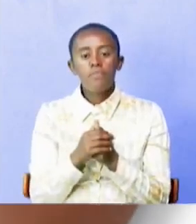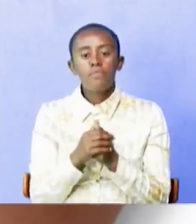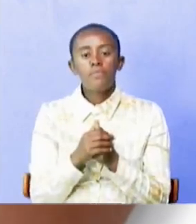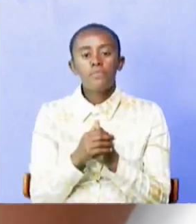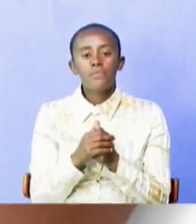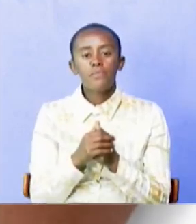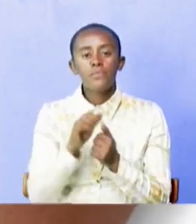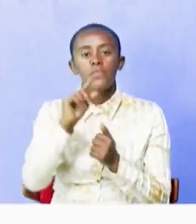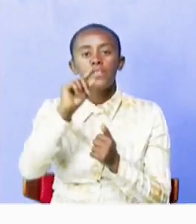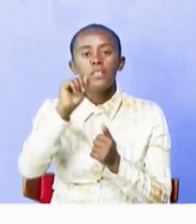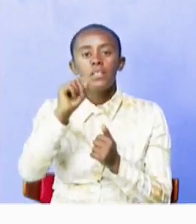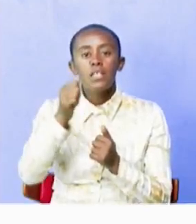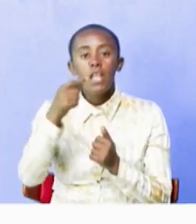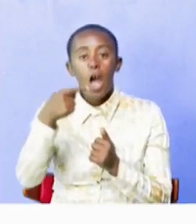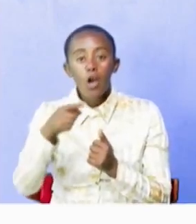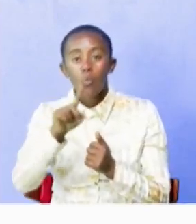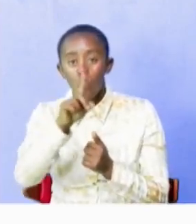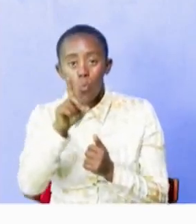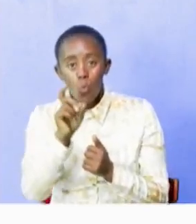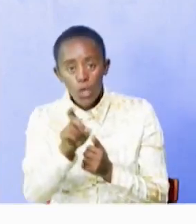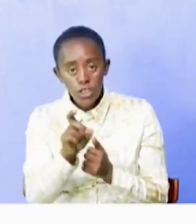the tag question